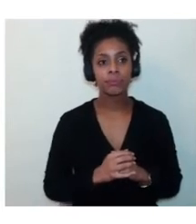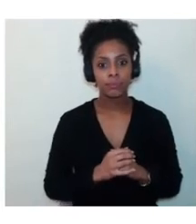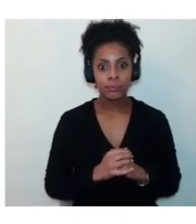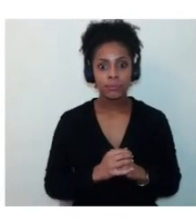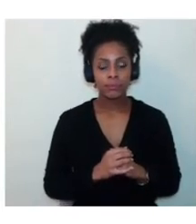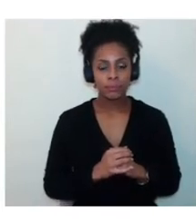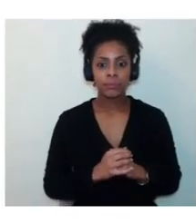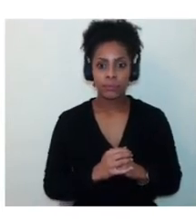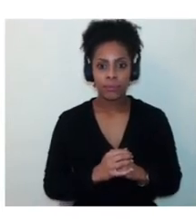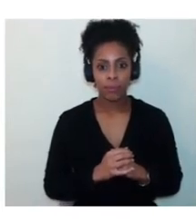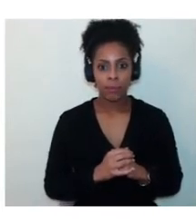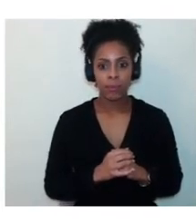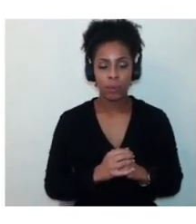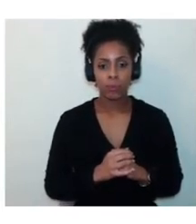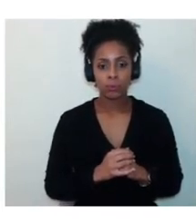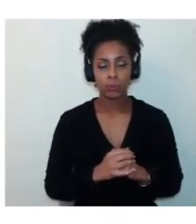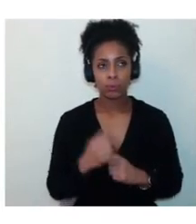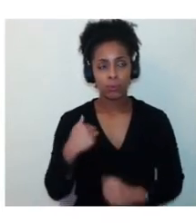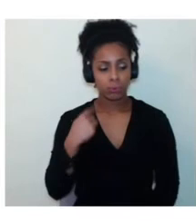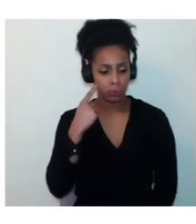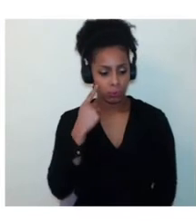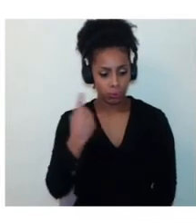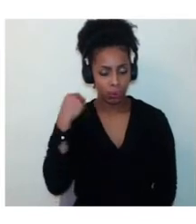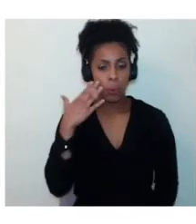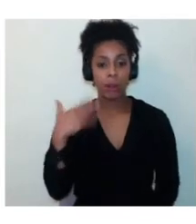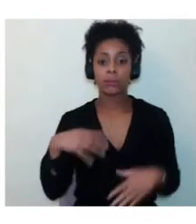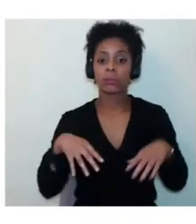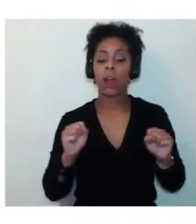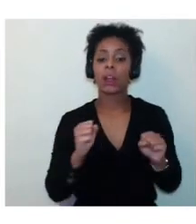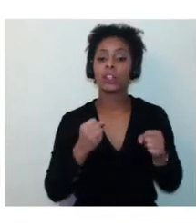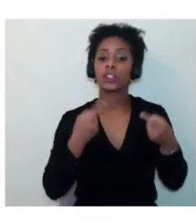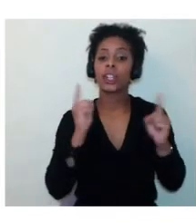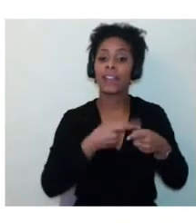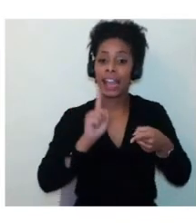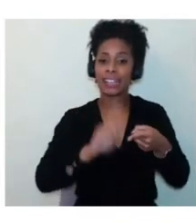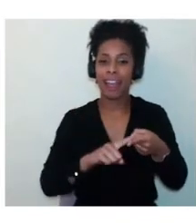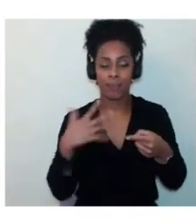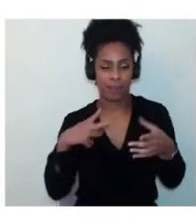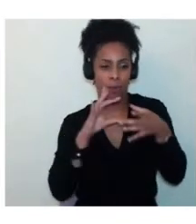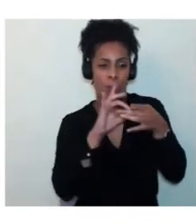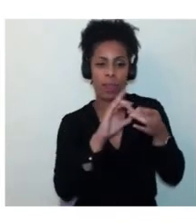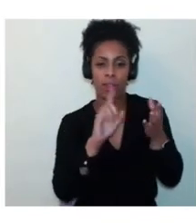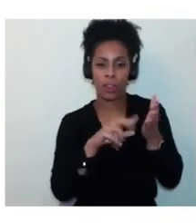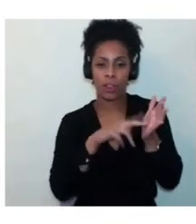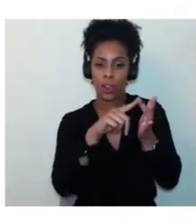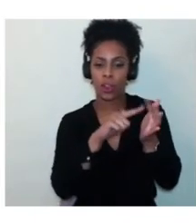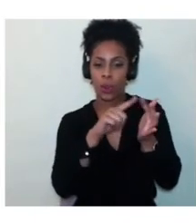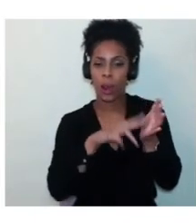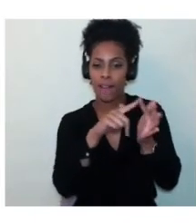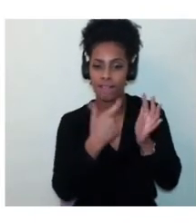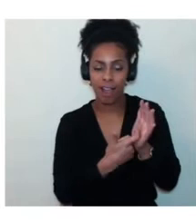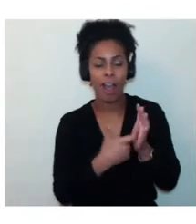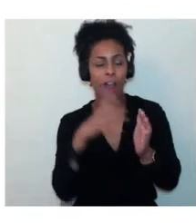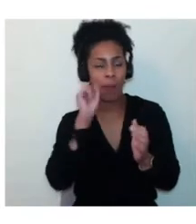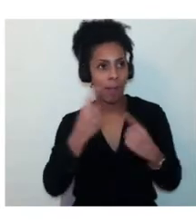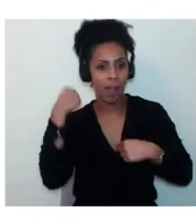actually when I started as chief executive, I spent quite a lot of time with Unilever. I remember going to a fantastic dinner. I'm sure